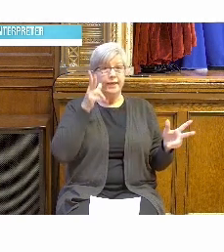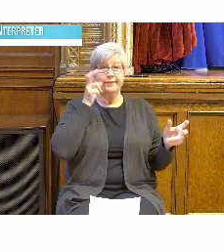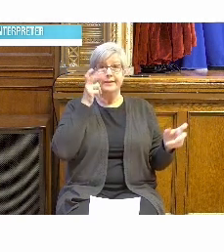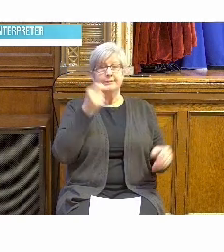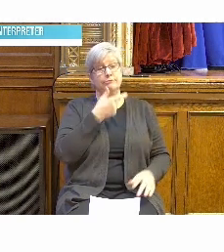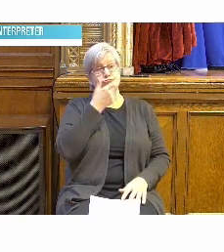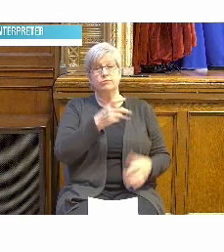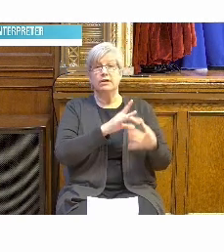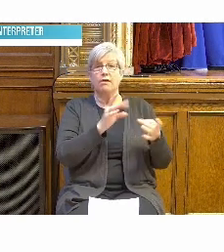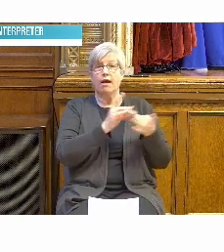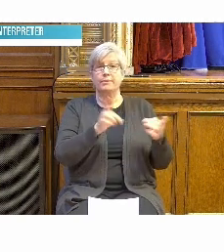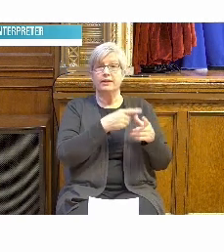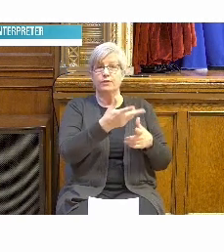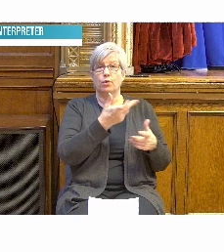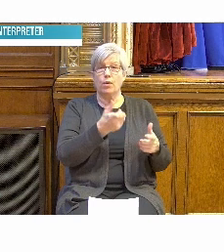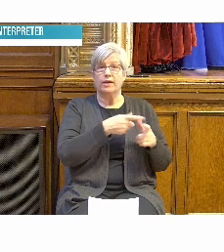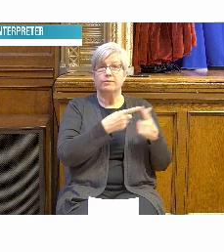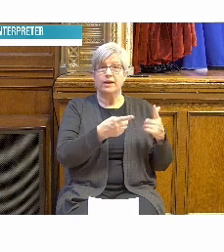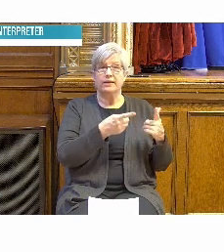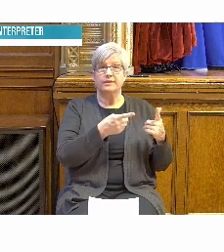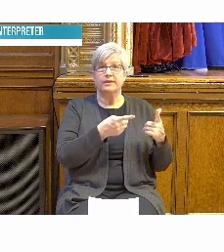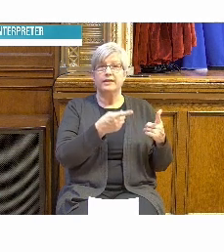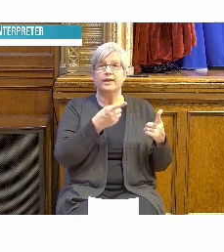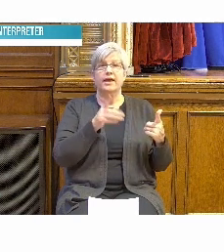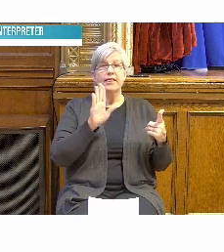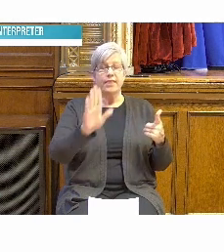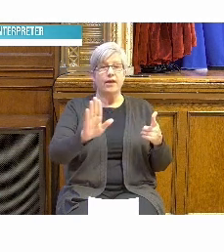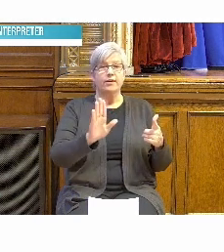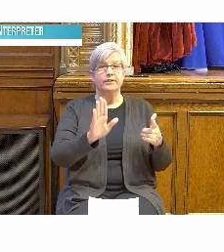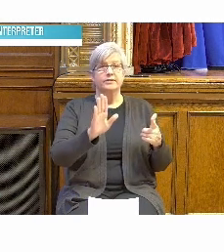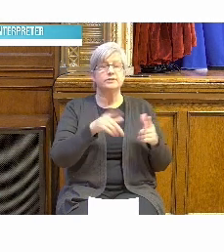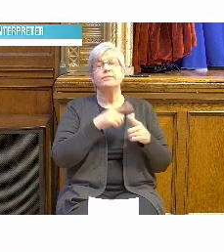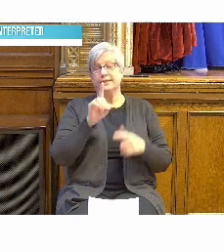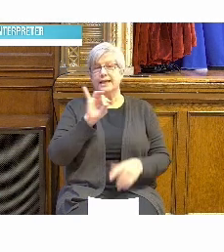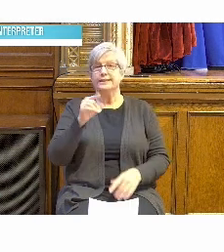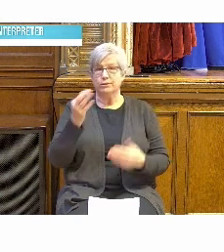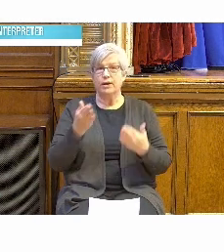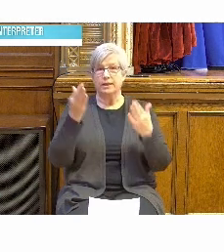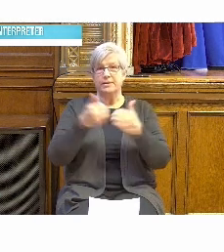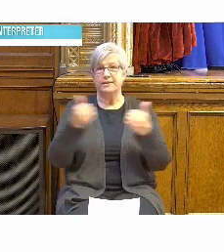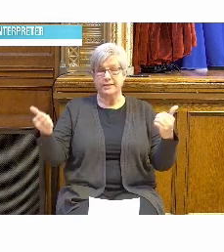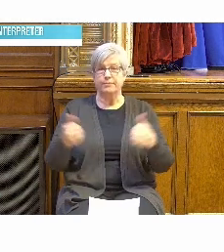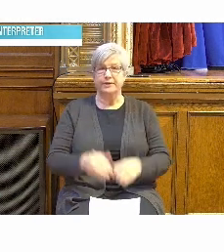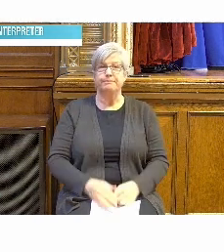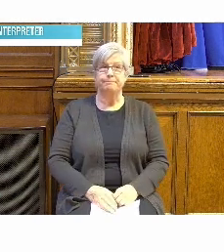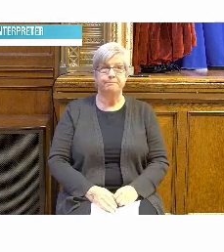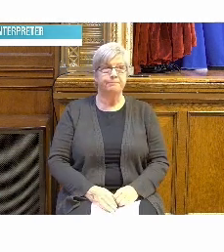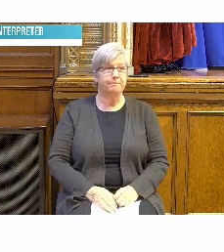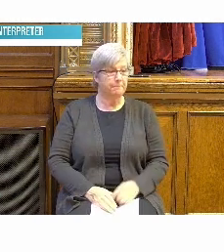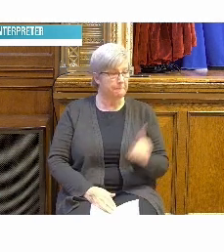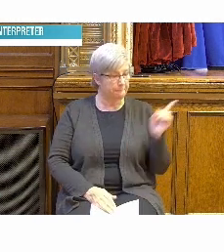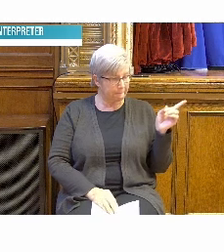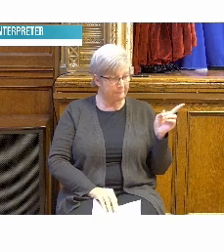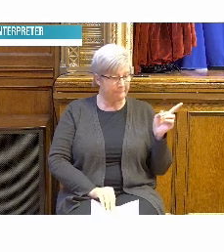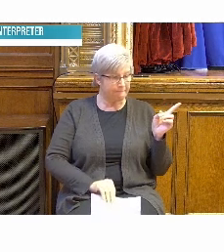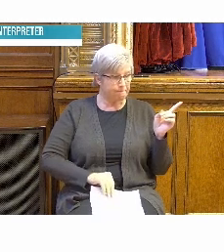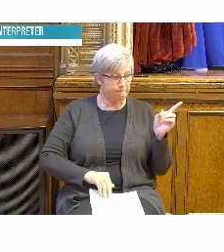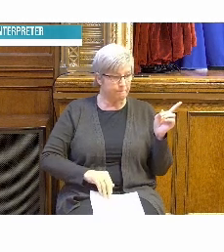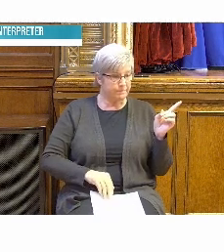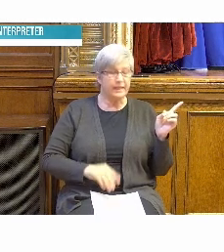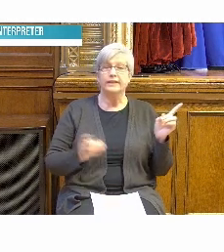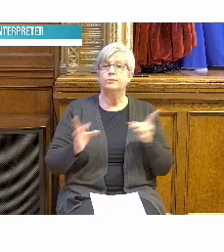to comment and whatever. So yes, I did make that recommendation. And I just want to follow